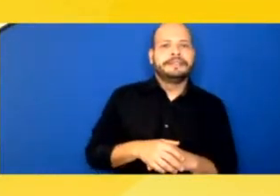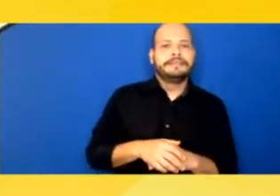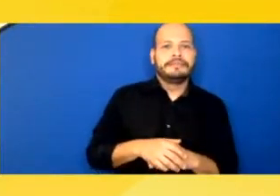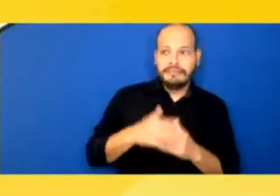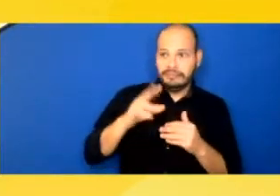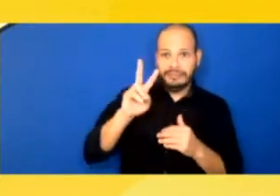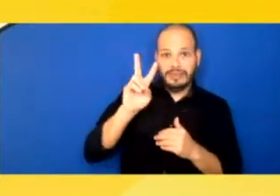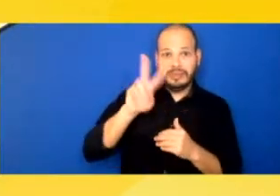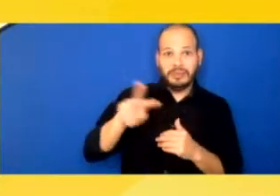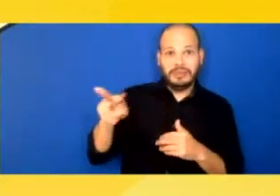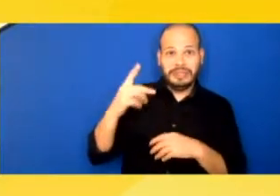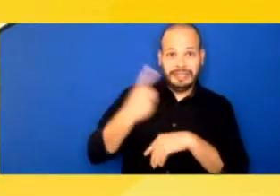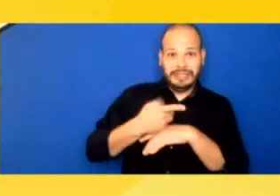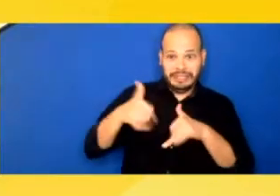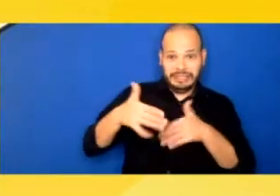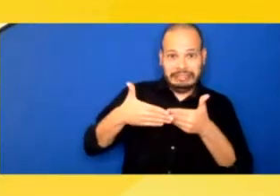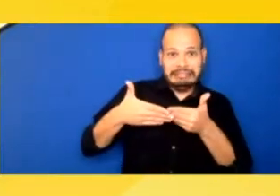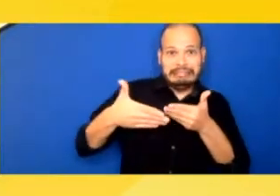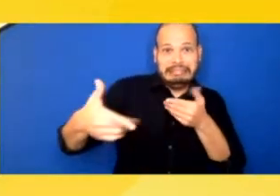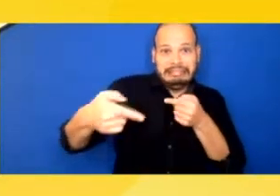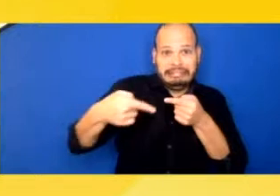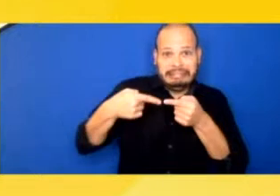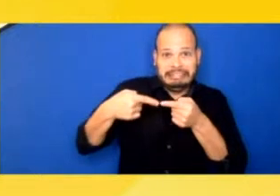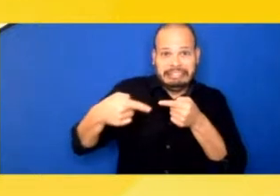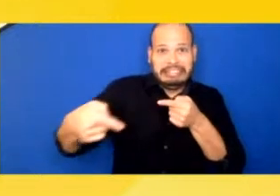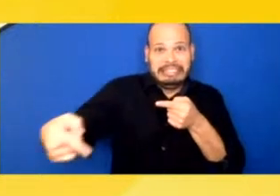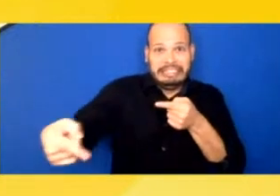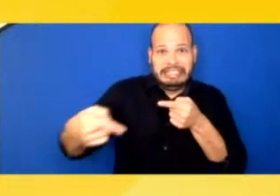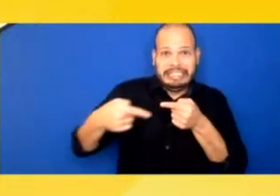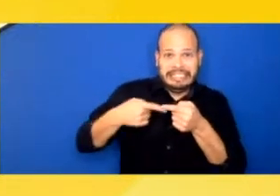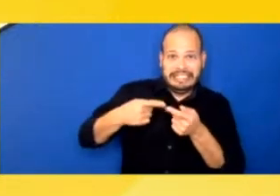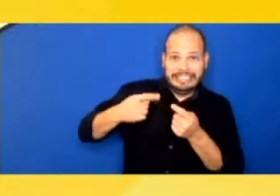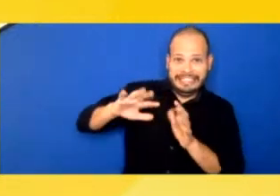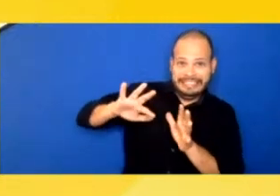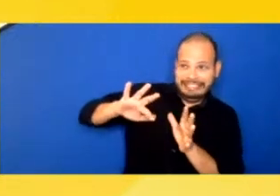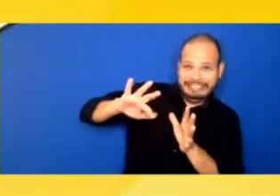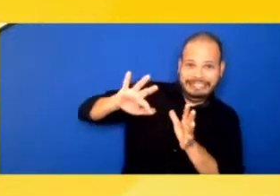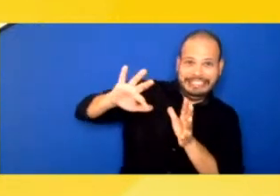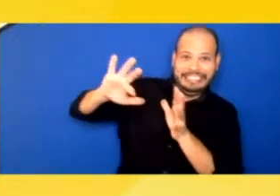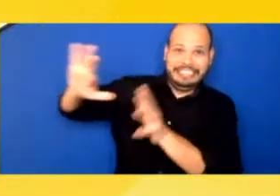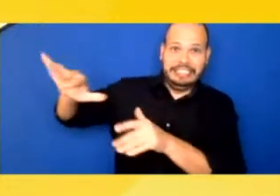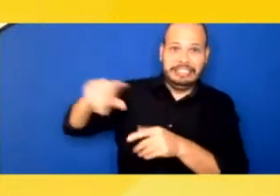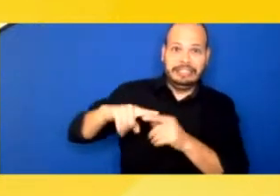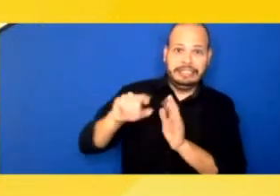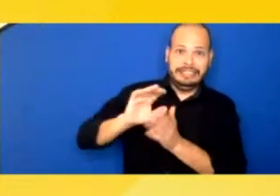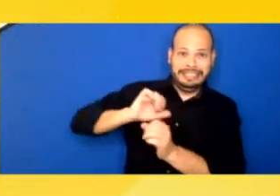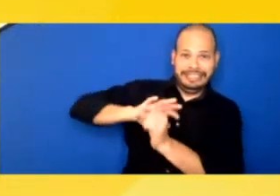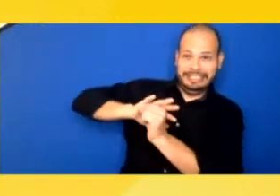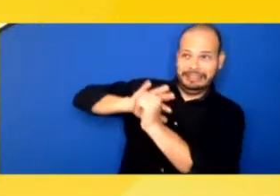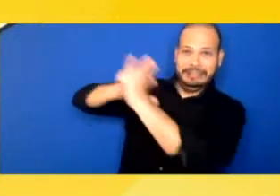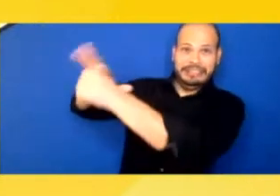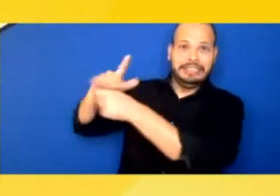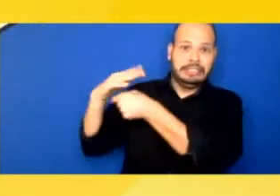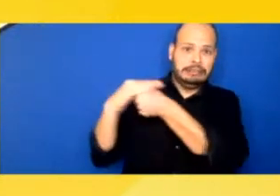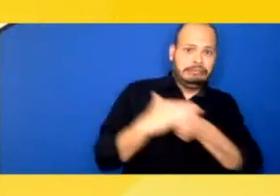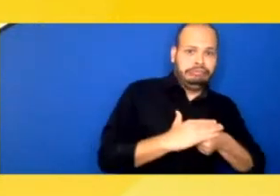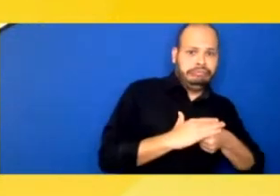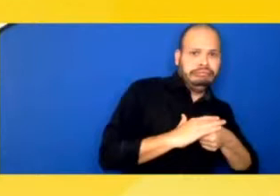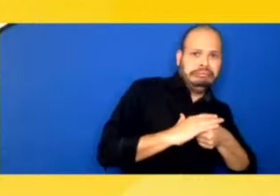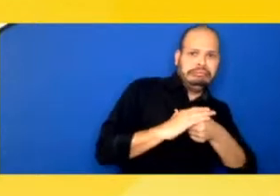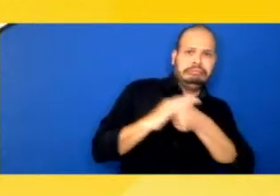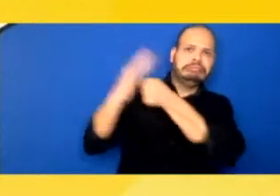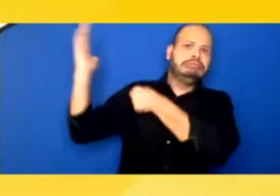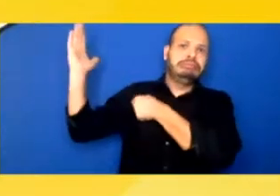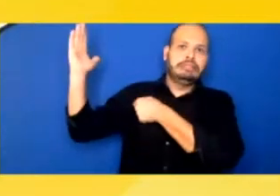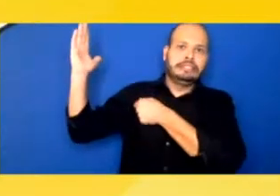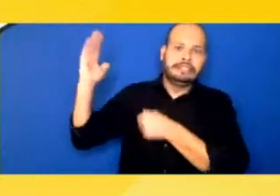large animal off our tails and off our backs. Yes. Vote like our life depends on it. Because it does. We